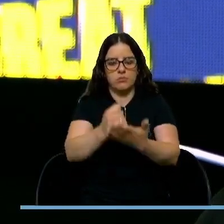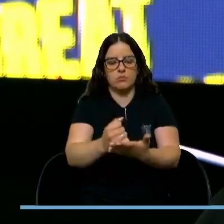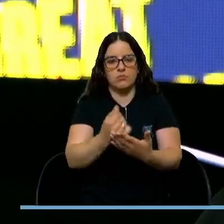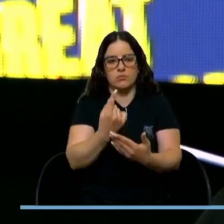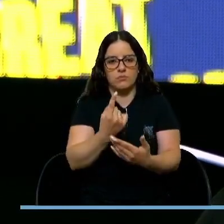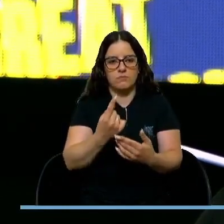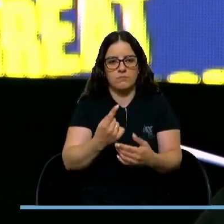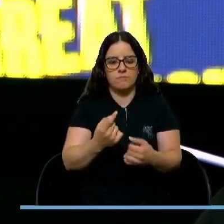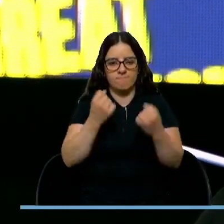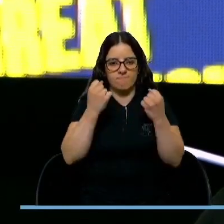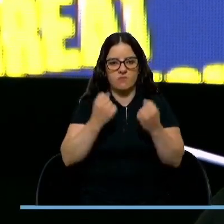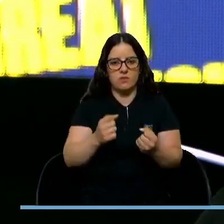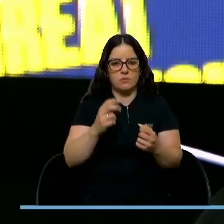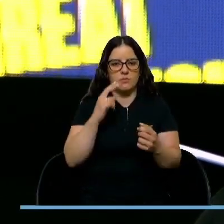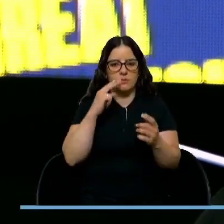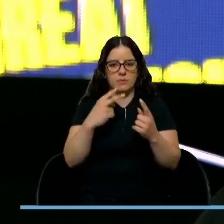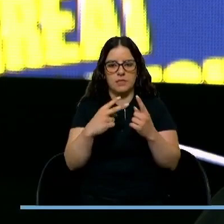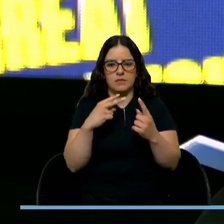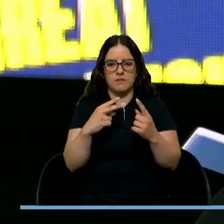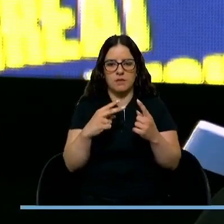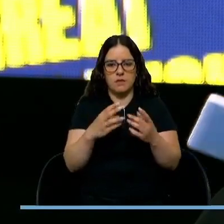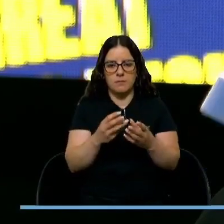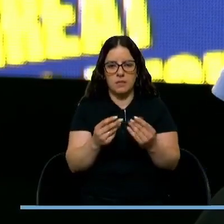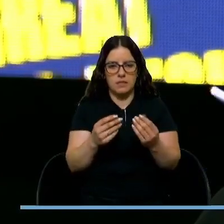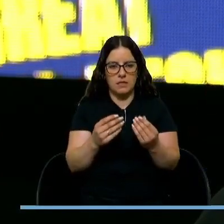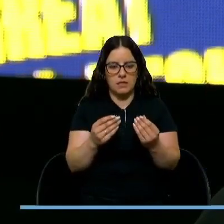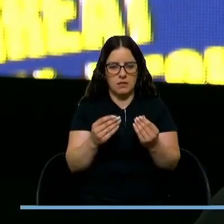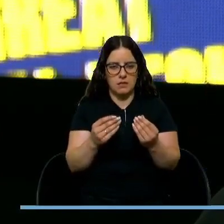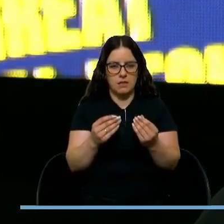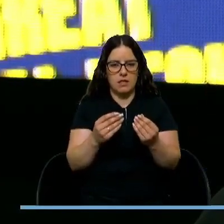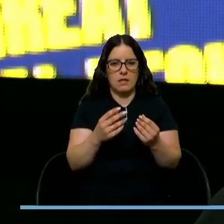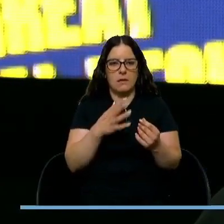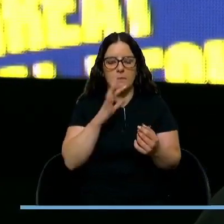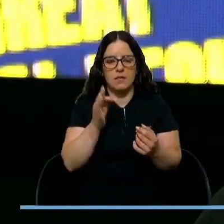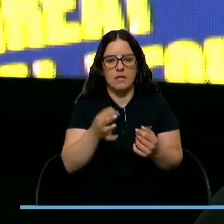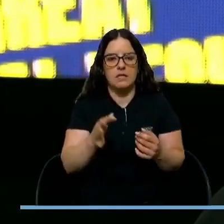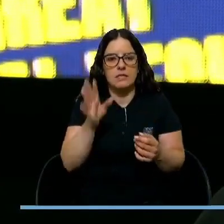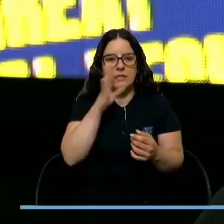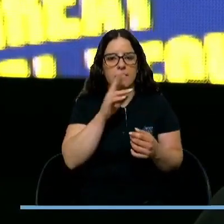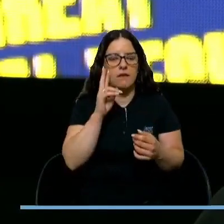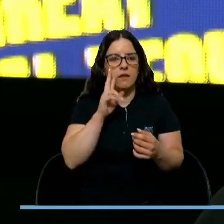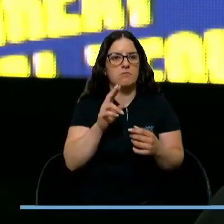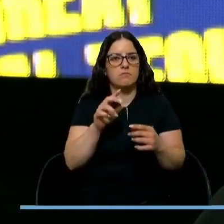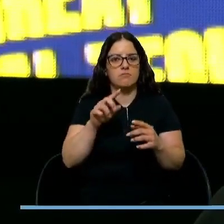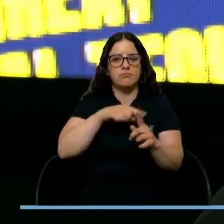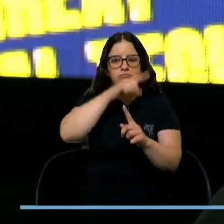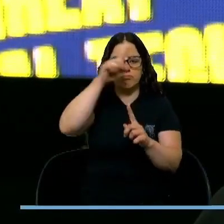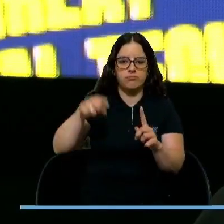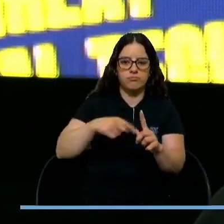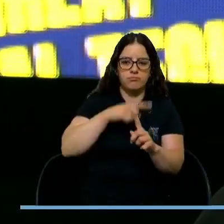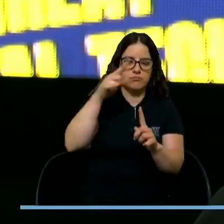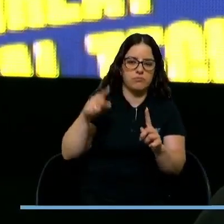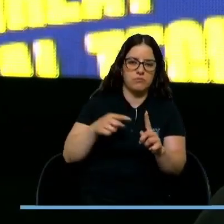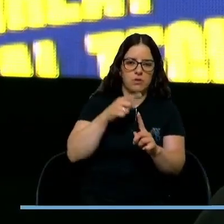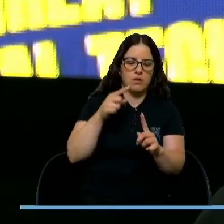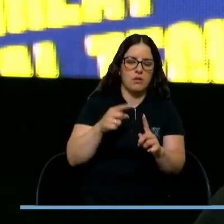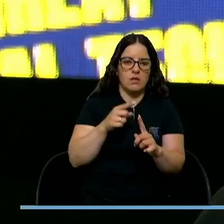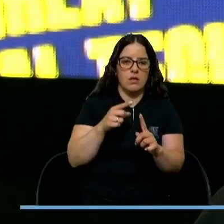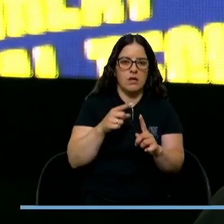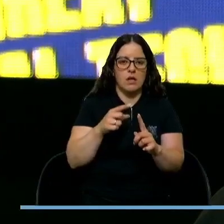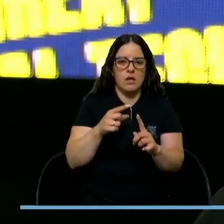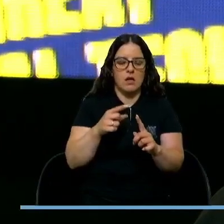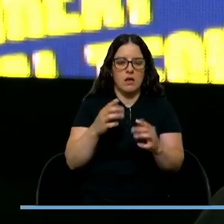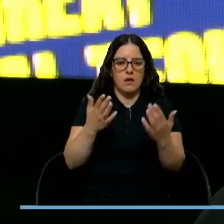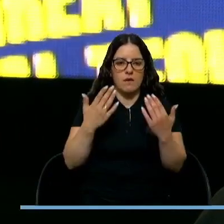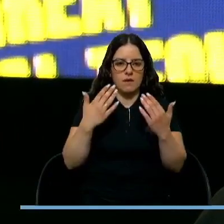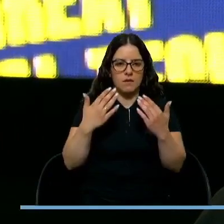contribution in terms of metal aspect. When you look at a wind turbine, it